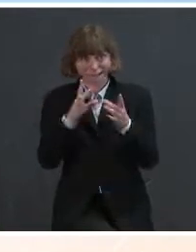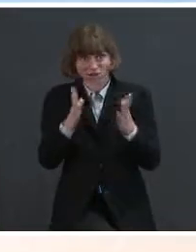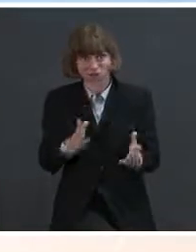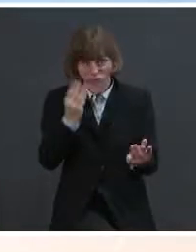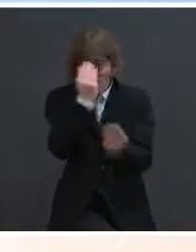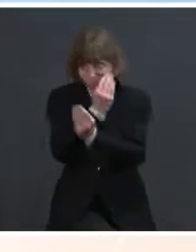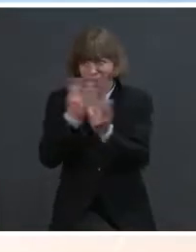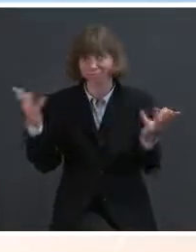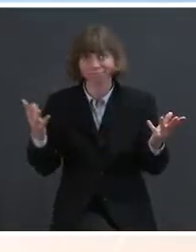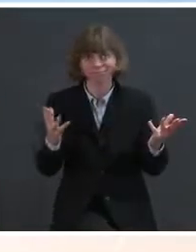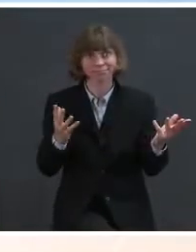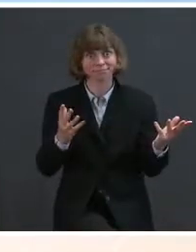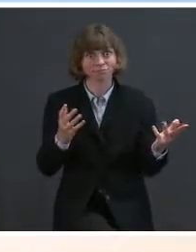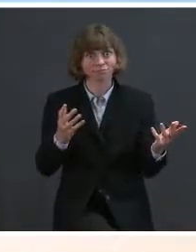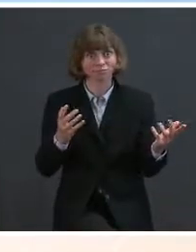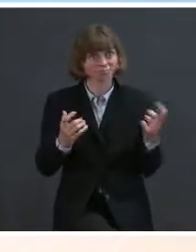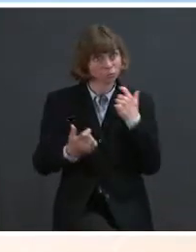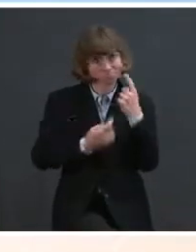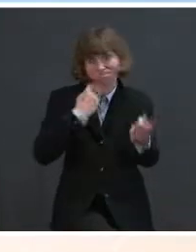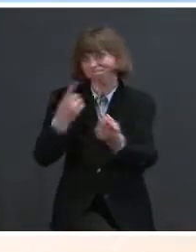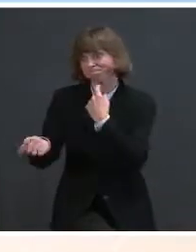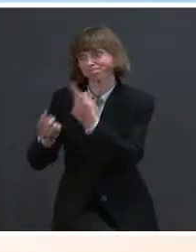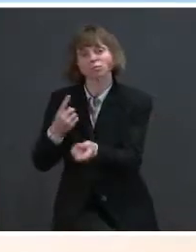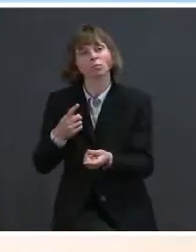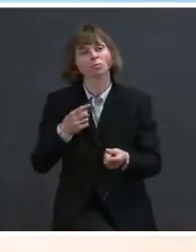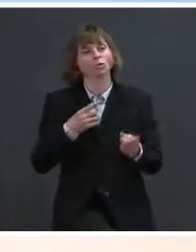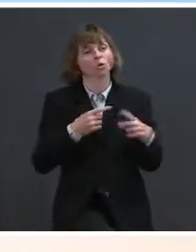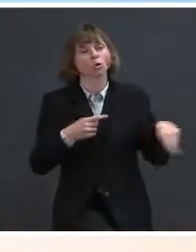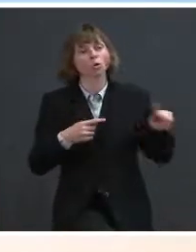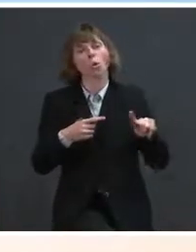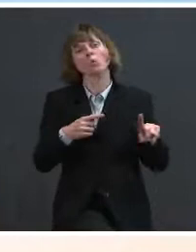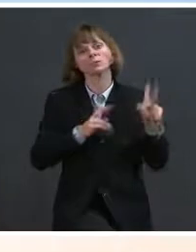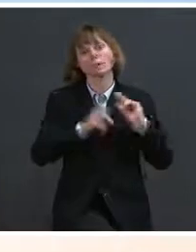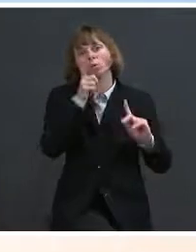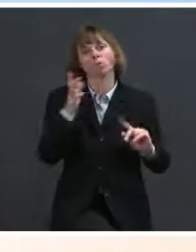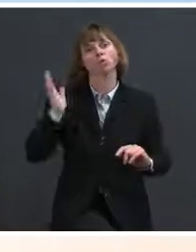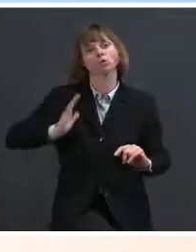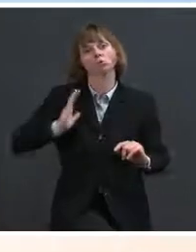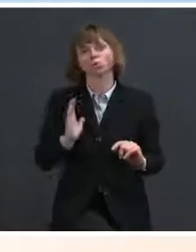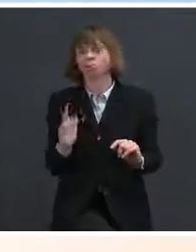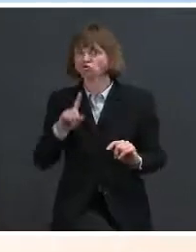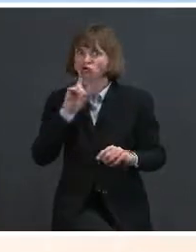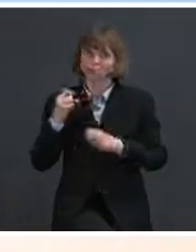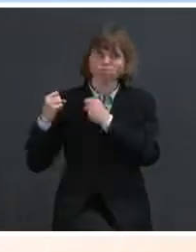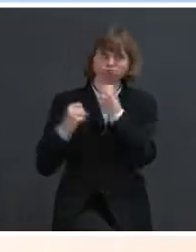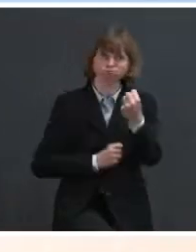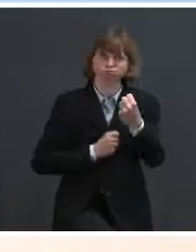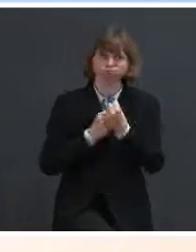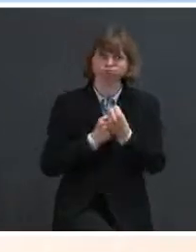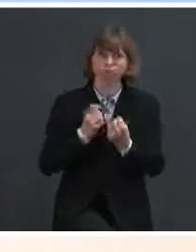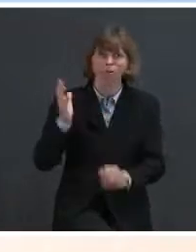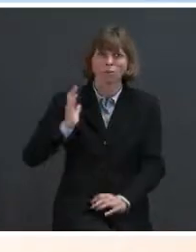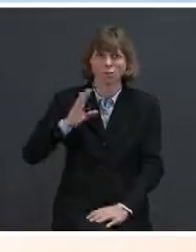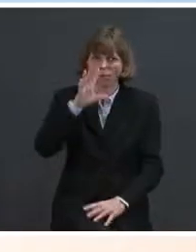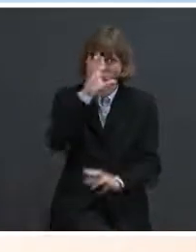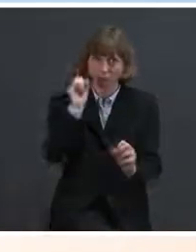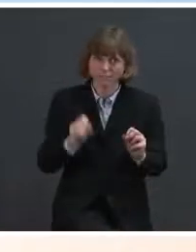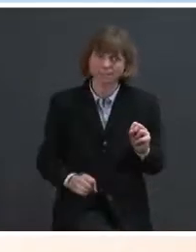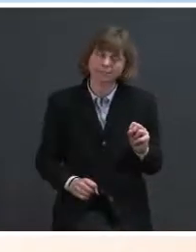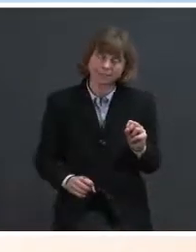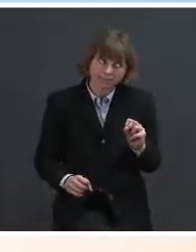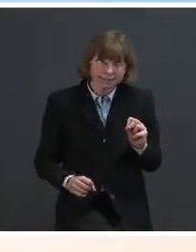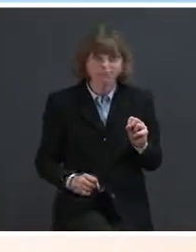with hardcore supporters of the former president. And we have to be clear-eyed about that. Now, we also know that it is